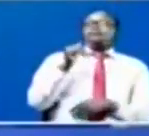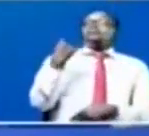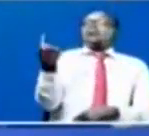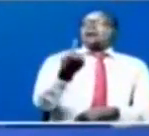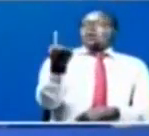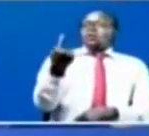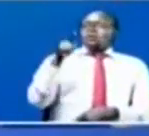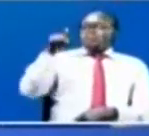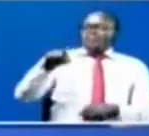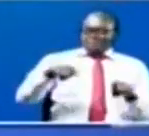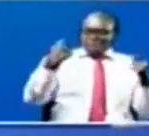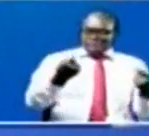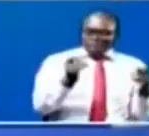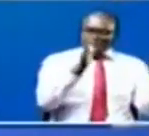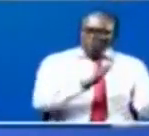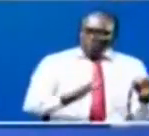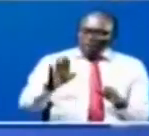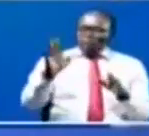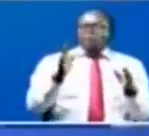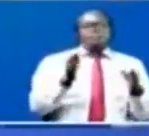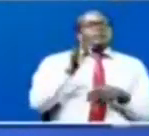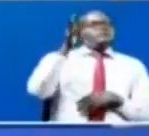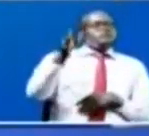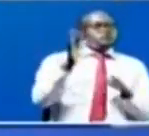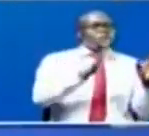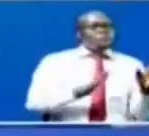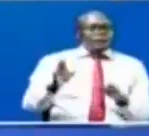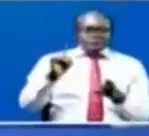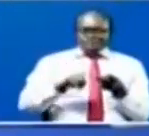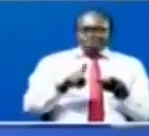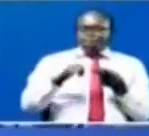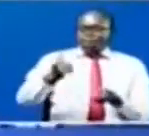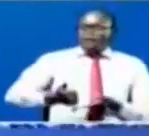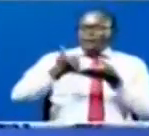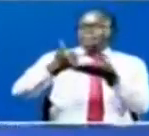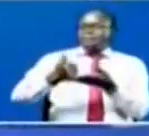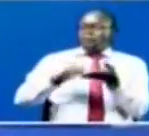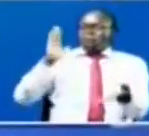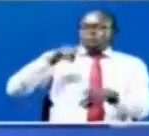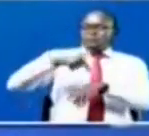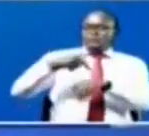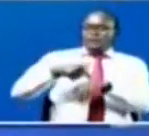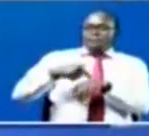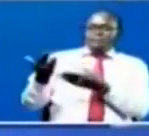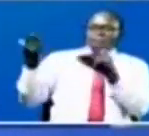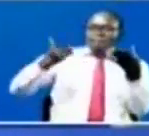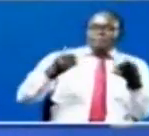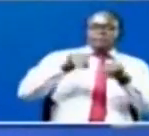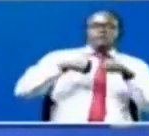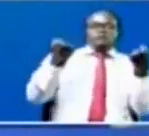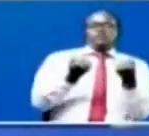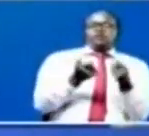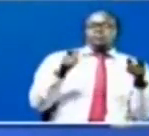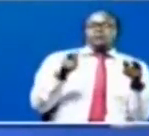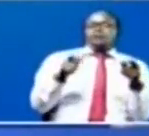to get a team that's really gonna plan your career, give your career plan, and help you tell. Like, most of the time when I post something on social media, my manager